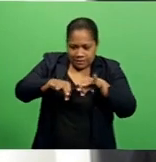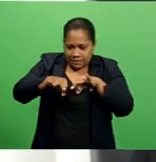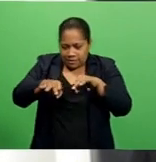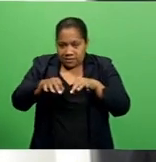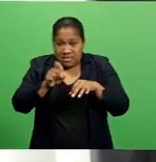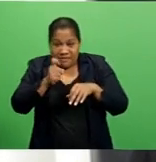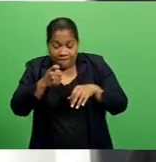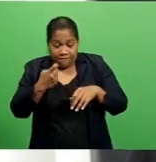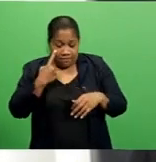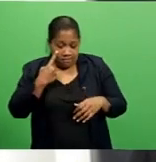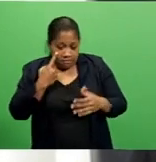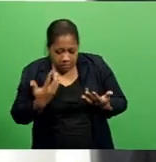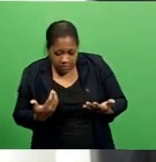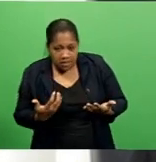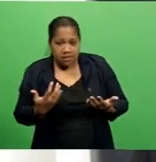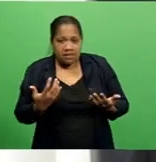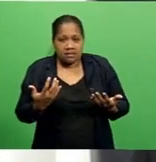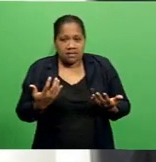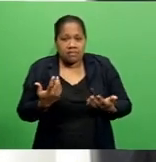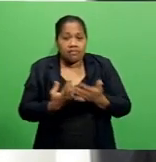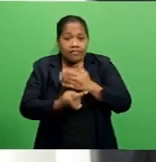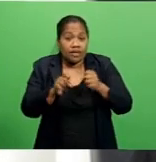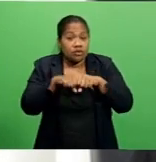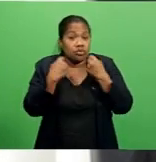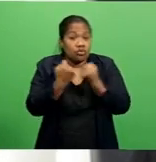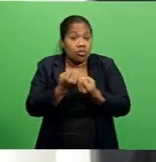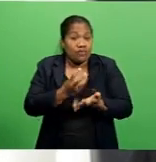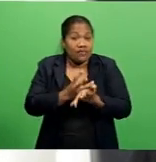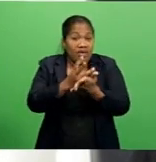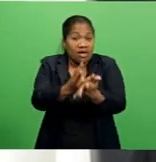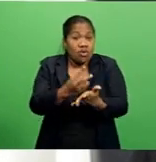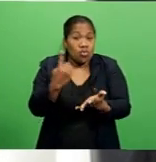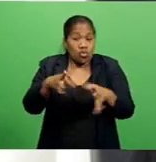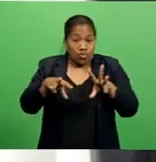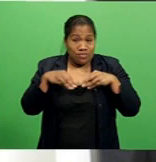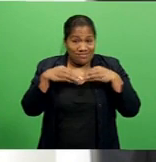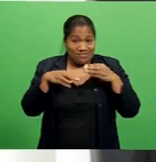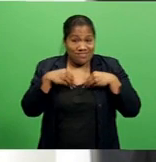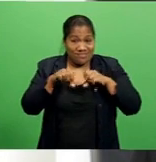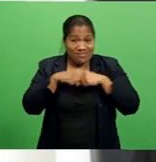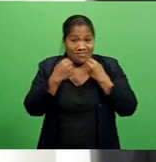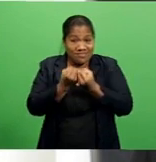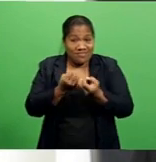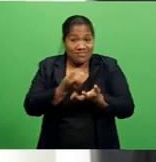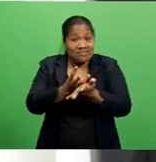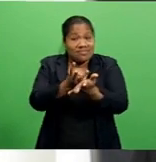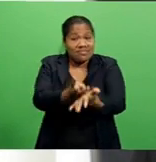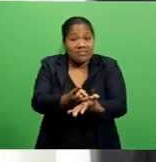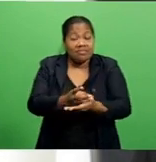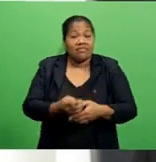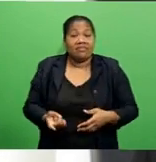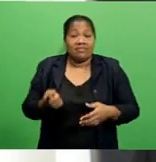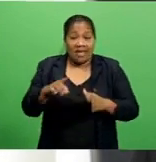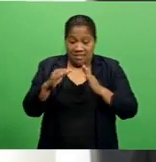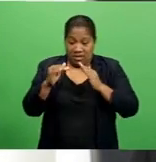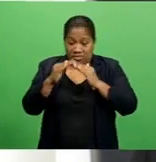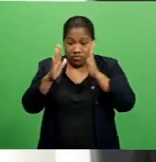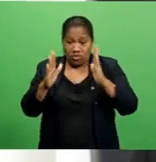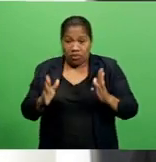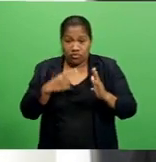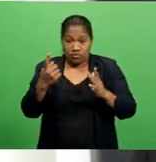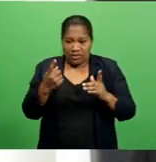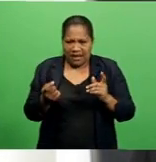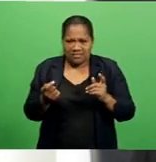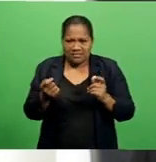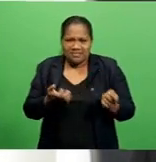find that social welfare recipients and those homes who are subsidized by the government